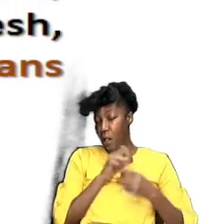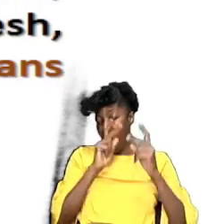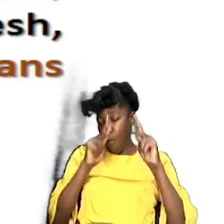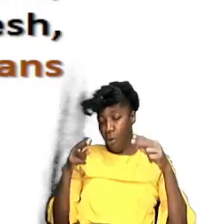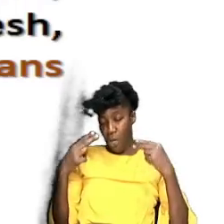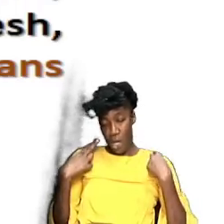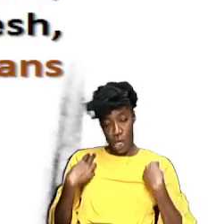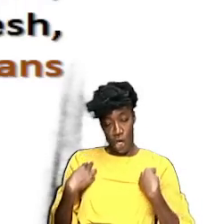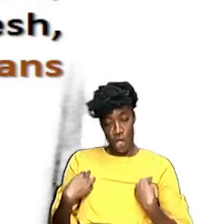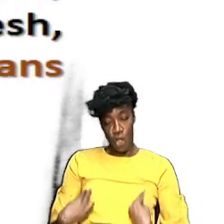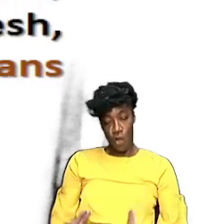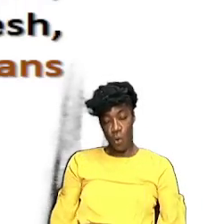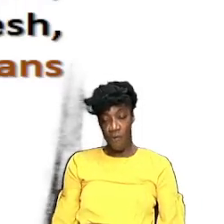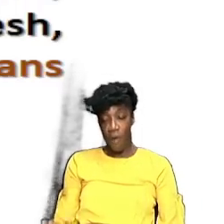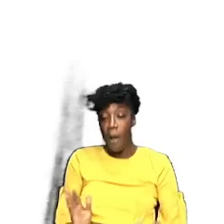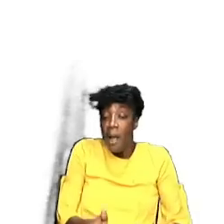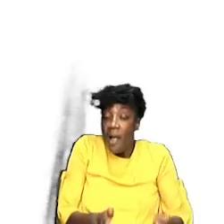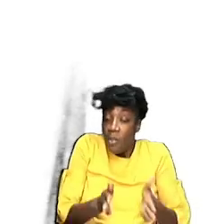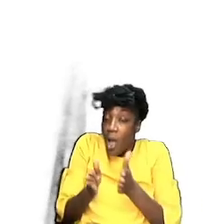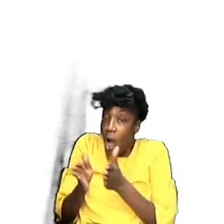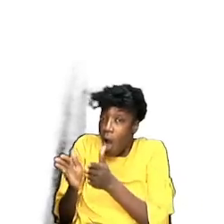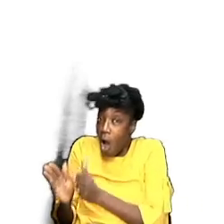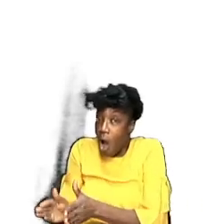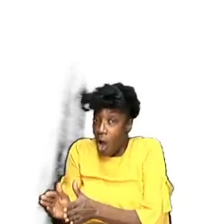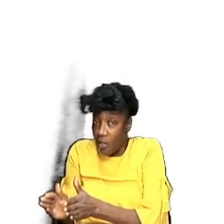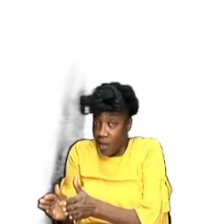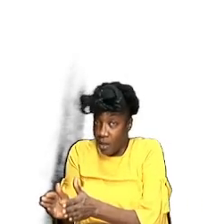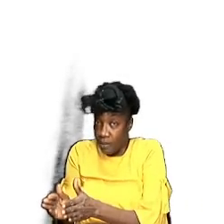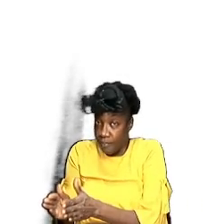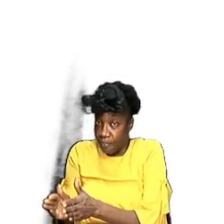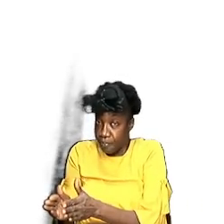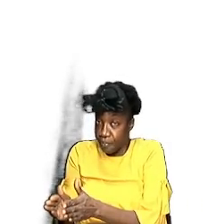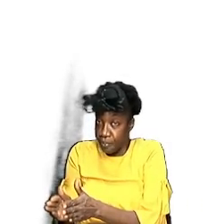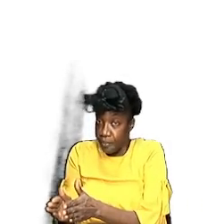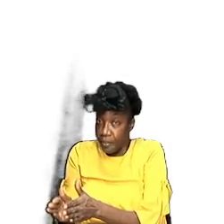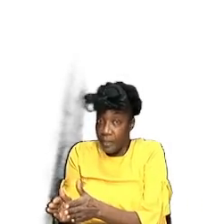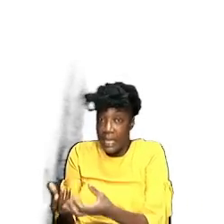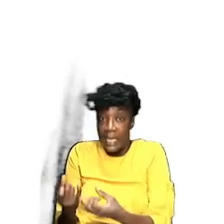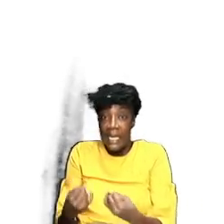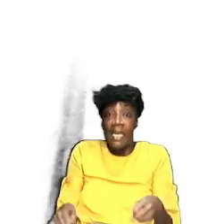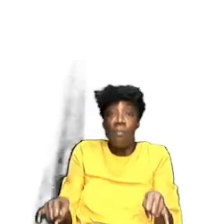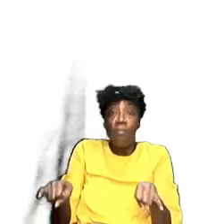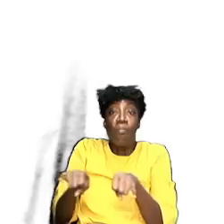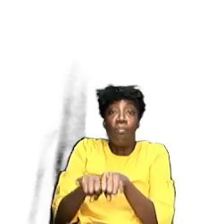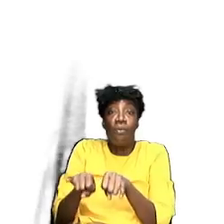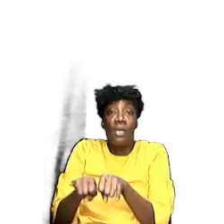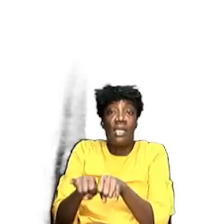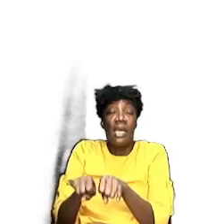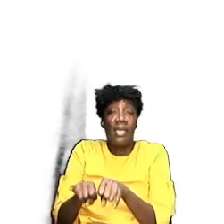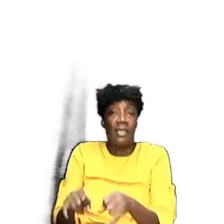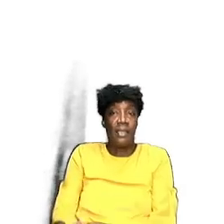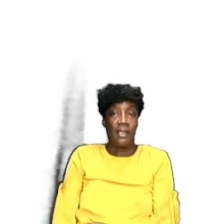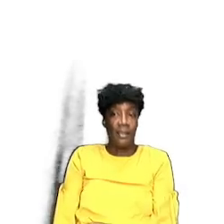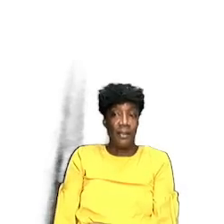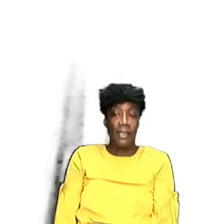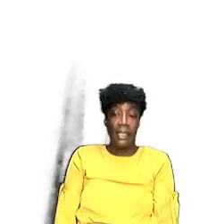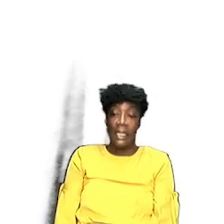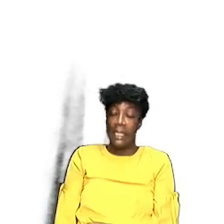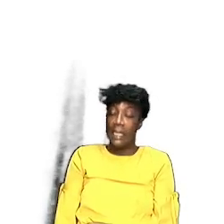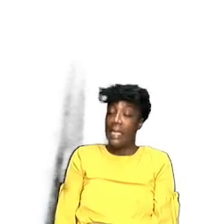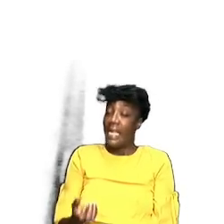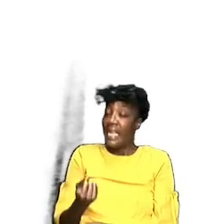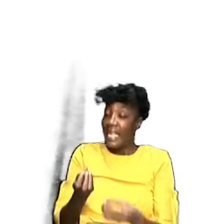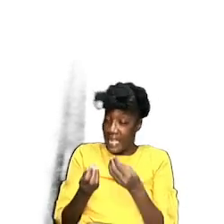the order in which they put it on was very, very important. And I want us to get that. And